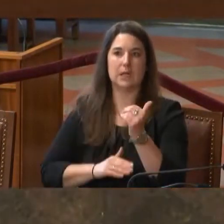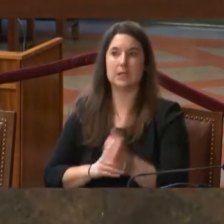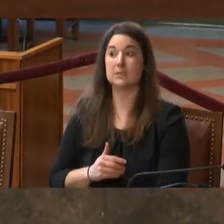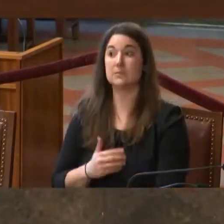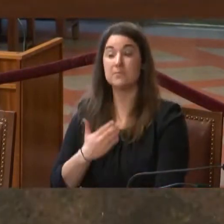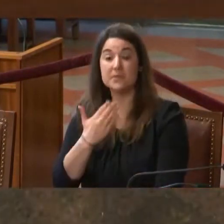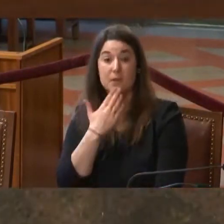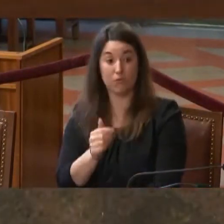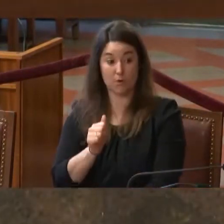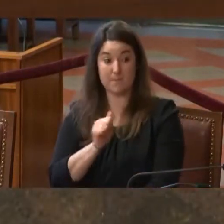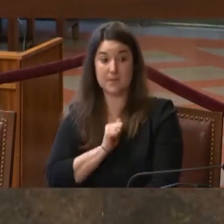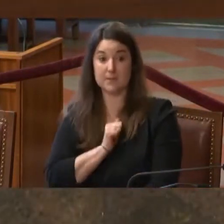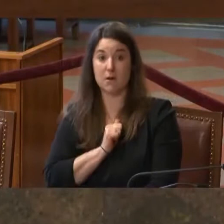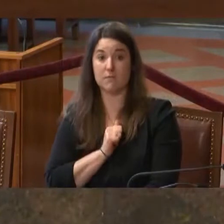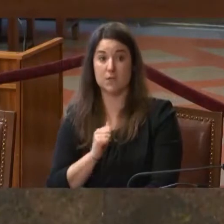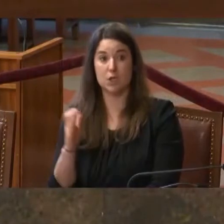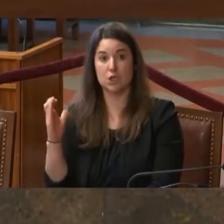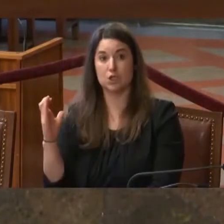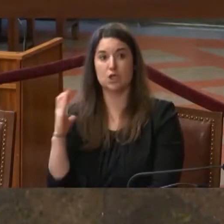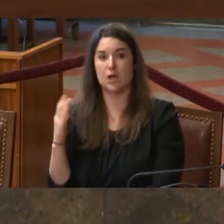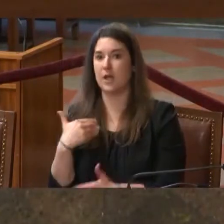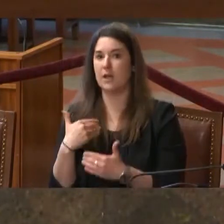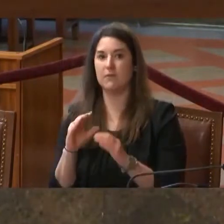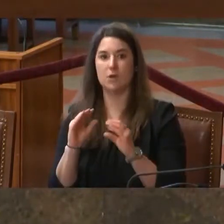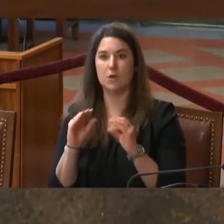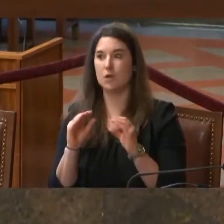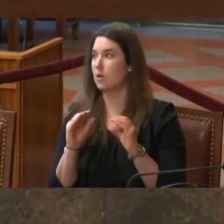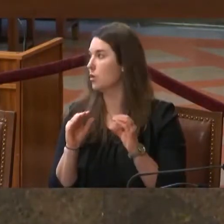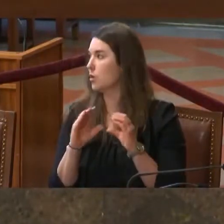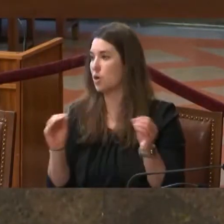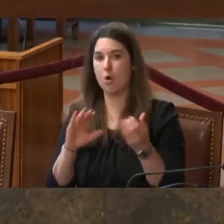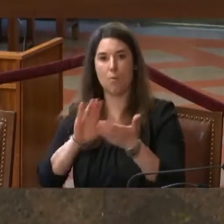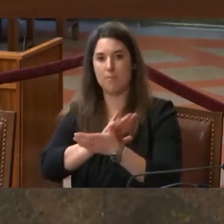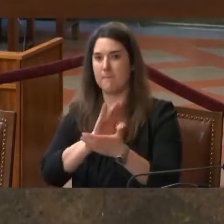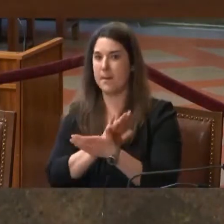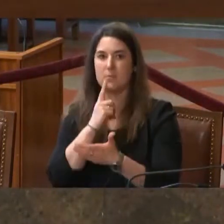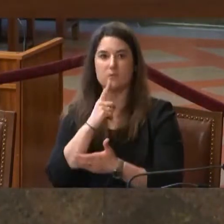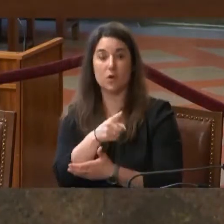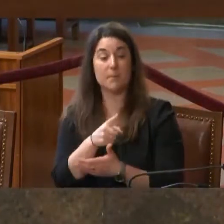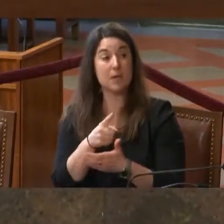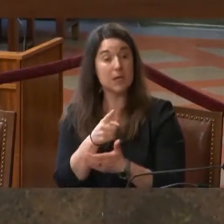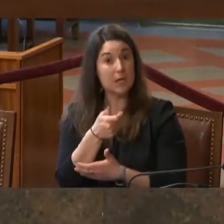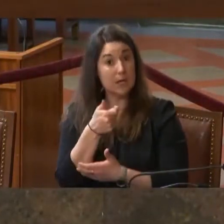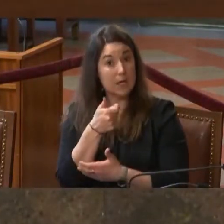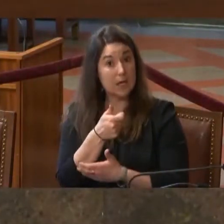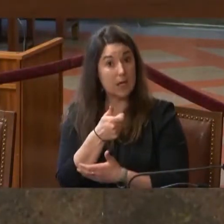then for myself, Chair of Hearings, I have no papers right now. Is there,